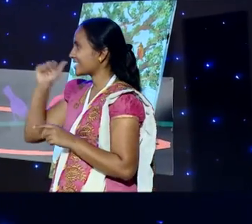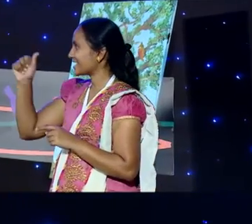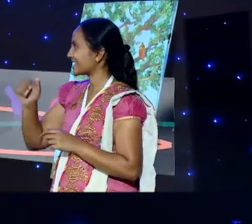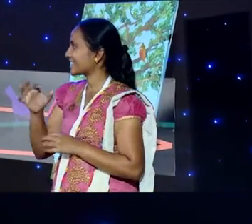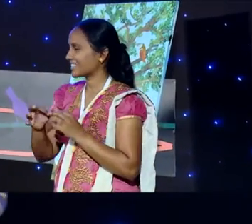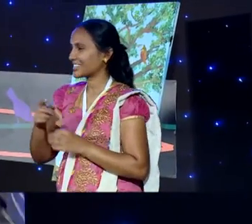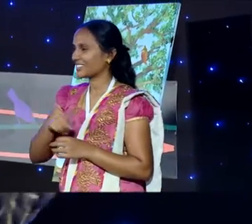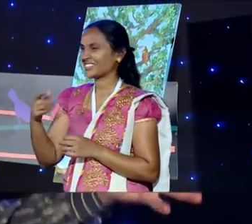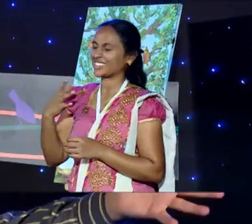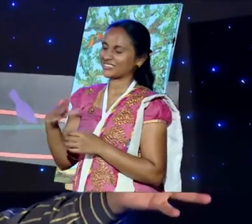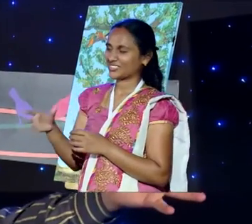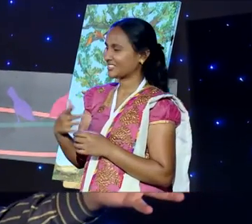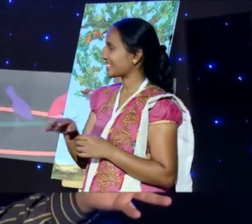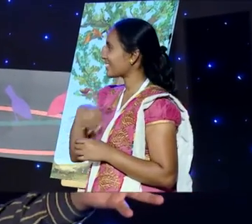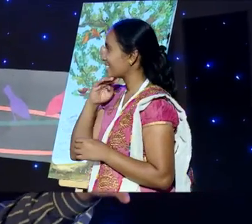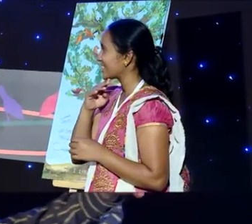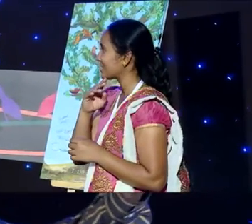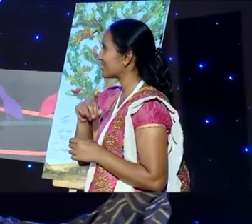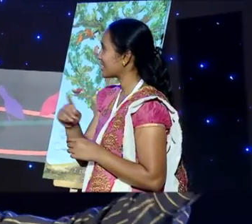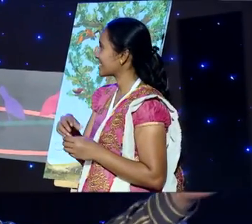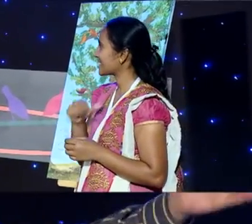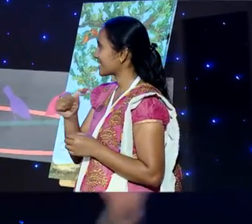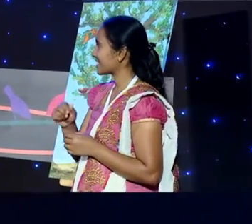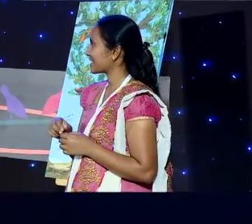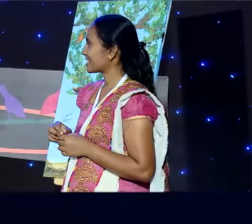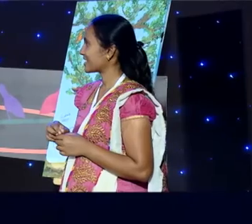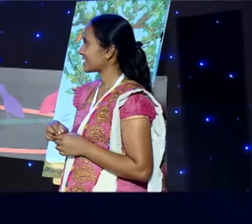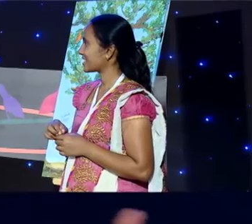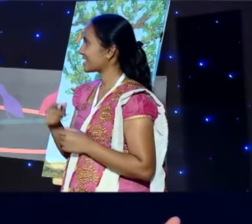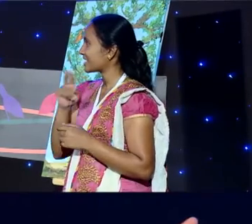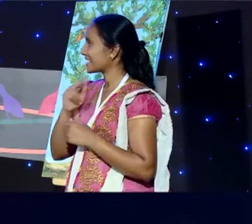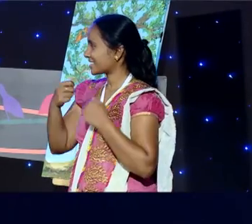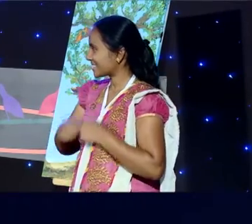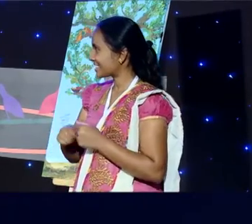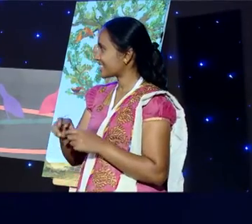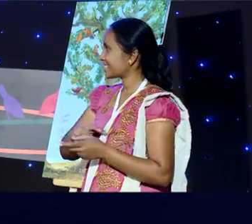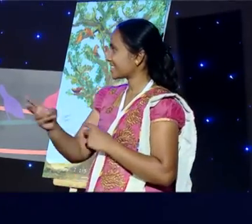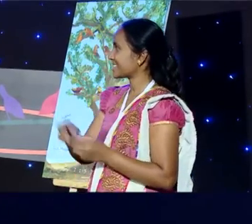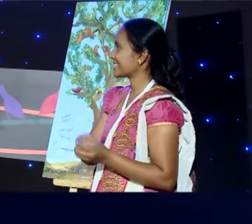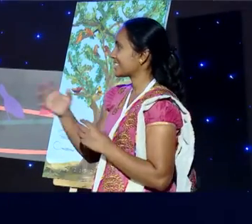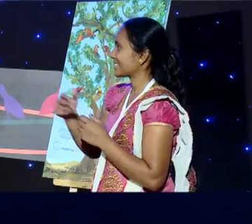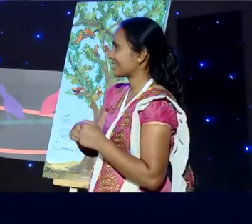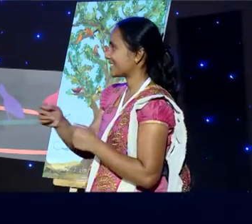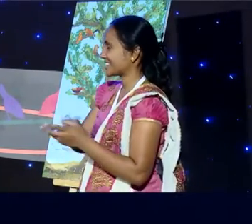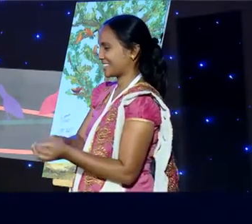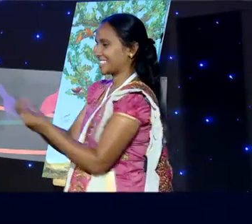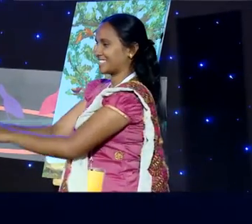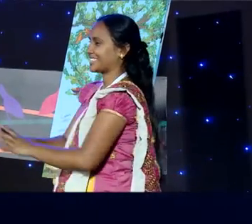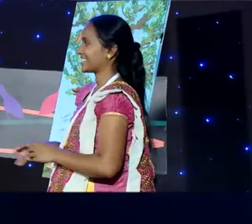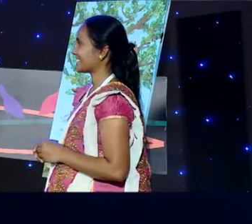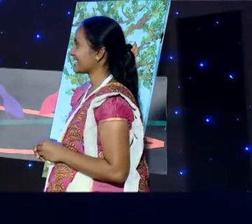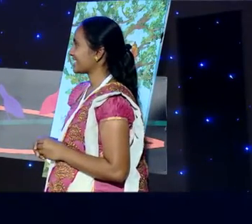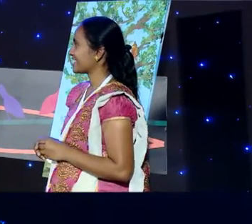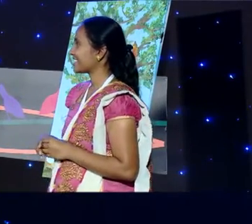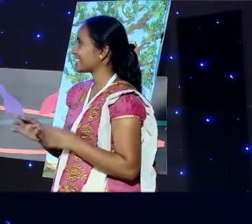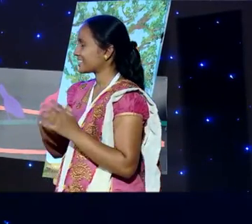already confused by this paying it forward, and now you tell the waiter this is a great shirt, and the next thing you know, 10 minutes later, he gives it to you, takes the